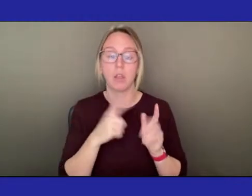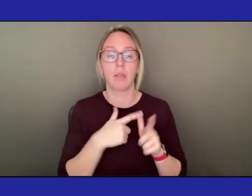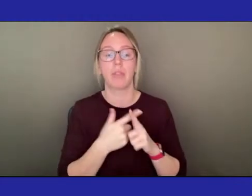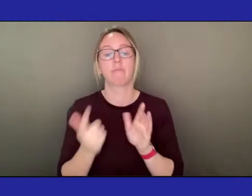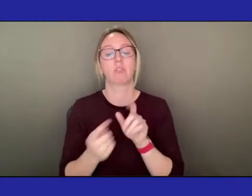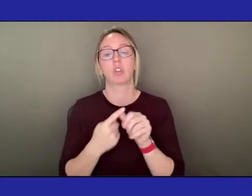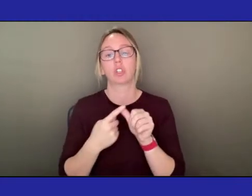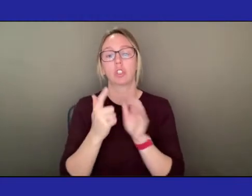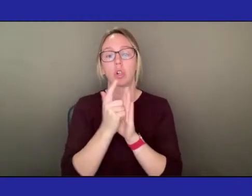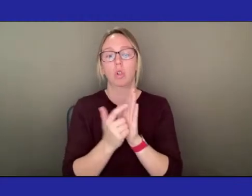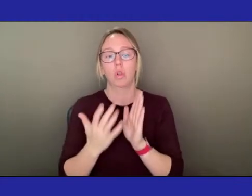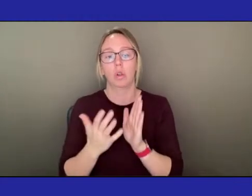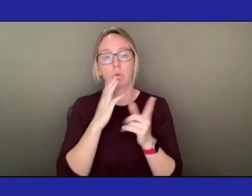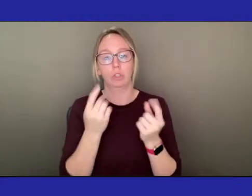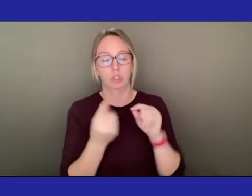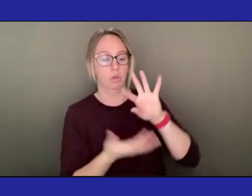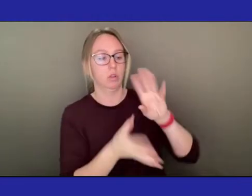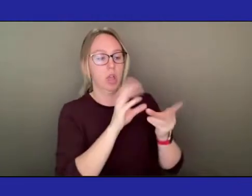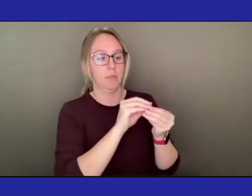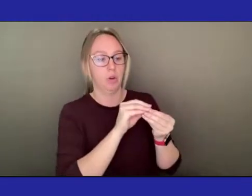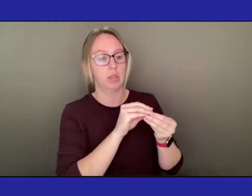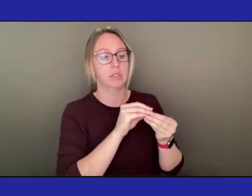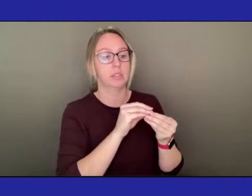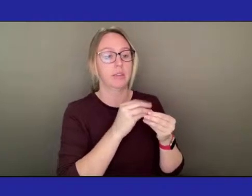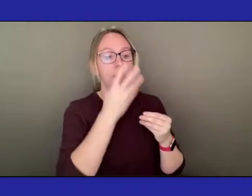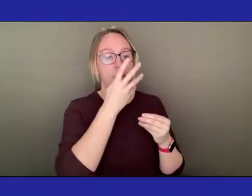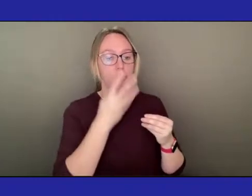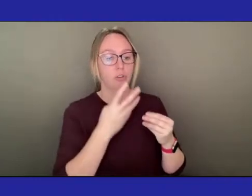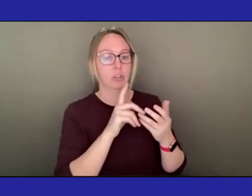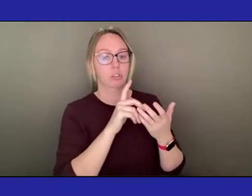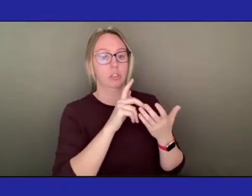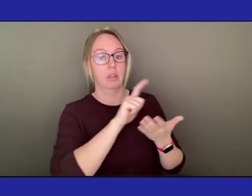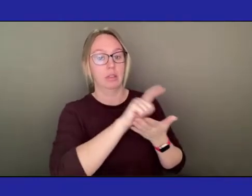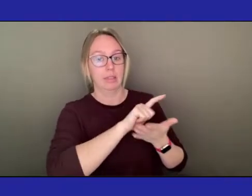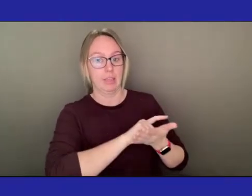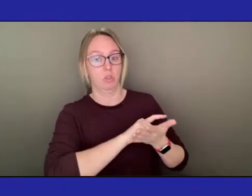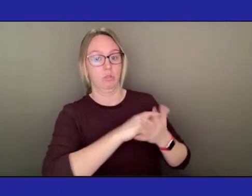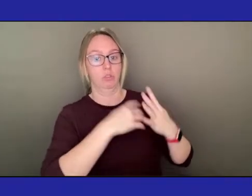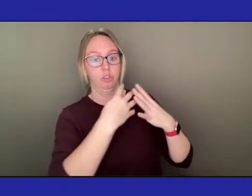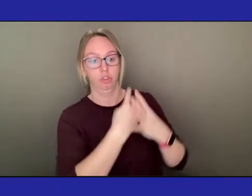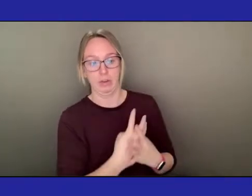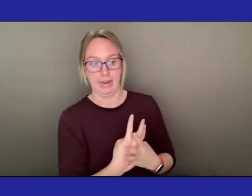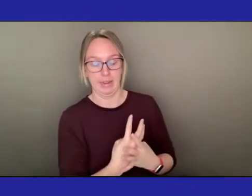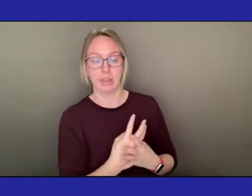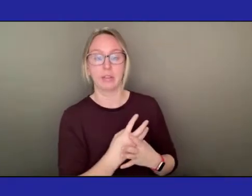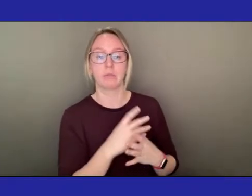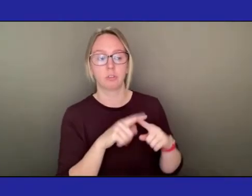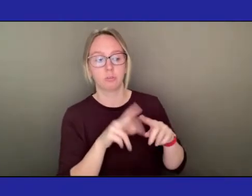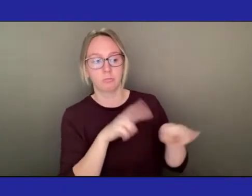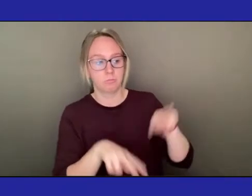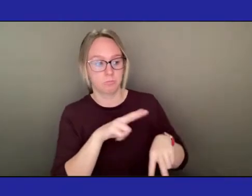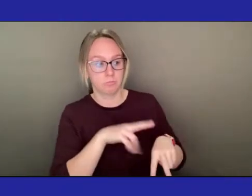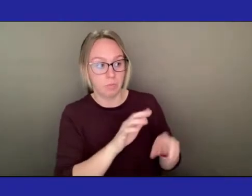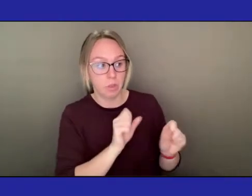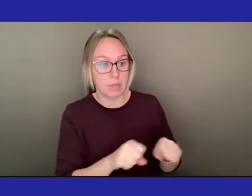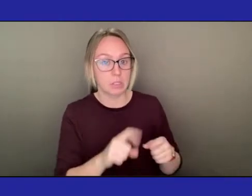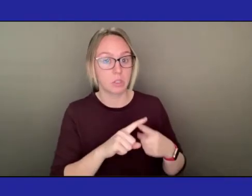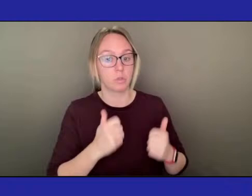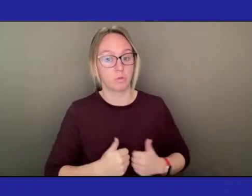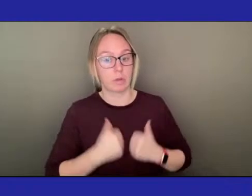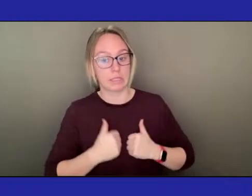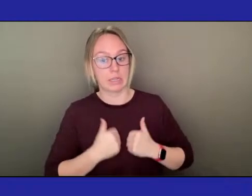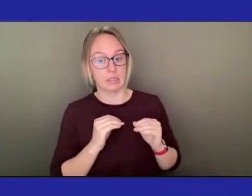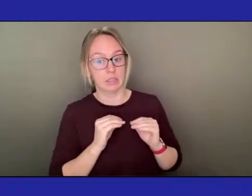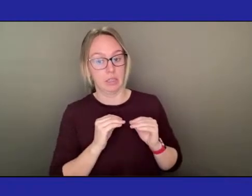is a comprehensive immigration legal screening to assess sort of what their path to residency in the United States was and